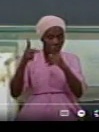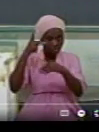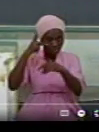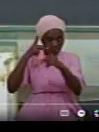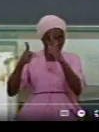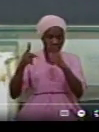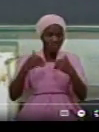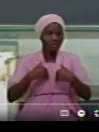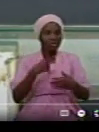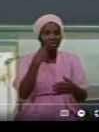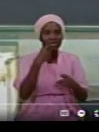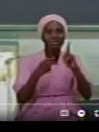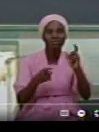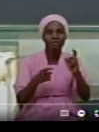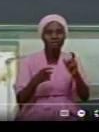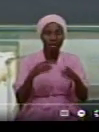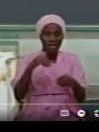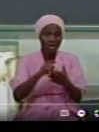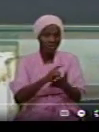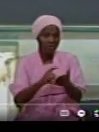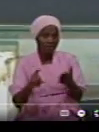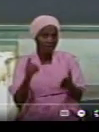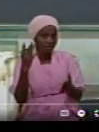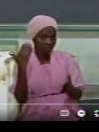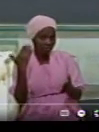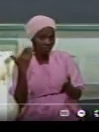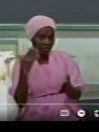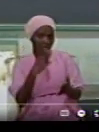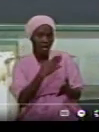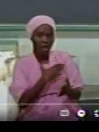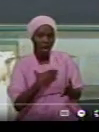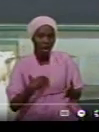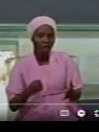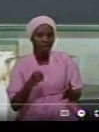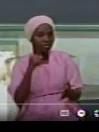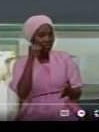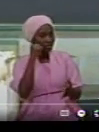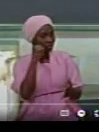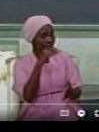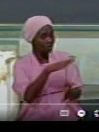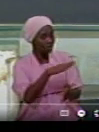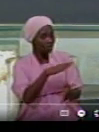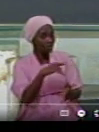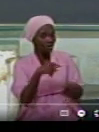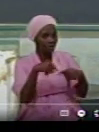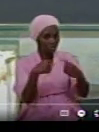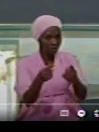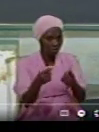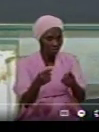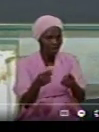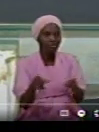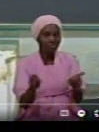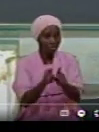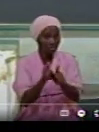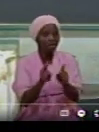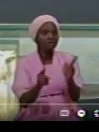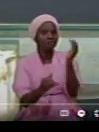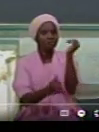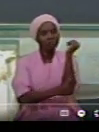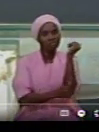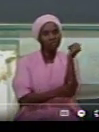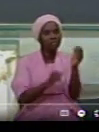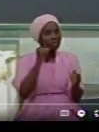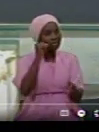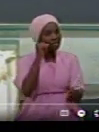Look at it now in verse 15. And she went, like Abraham, and she went and did according